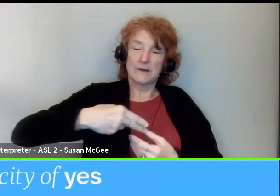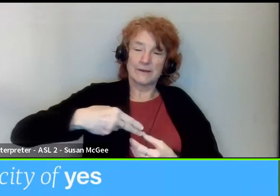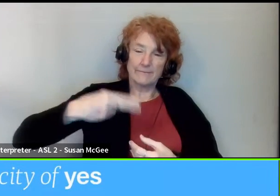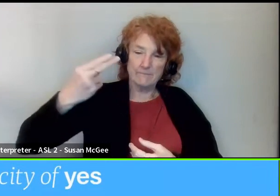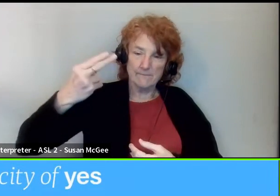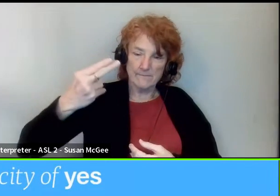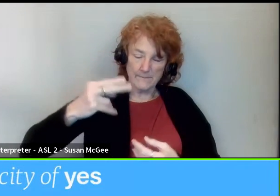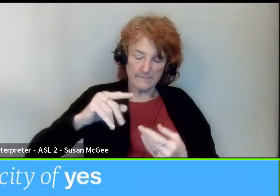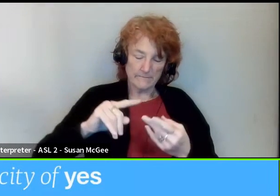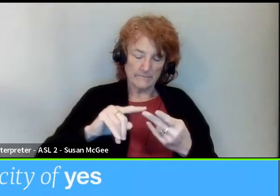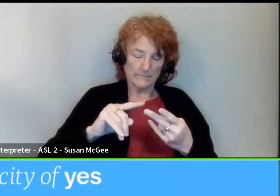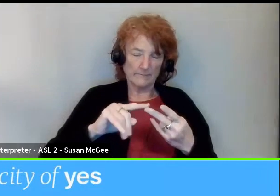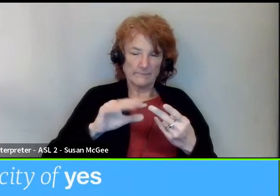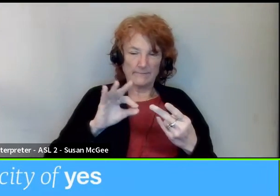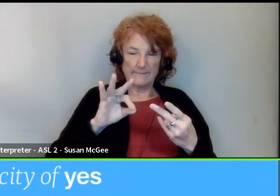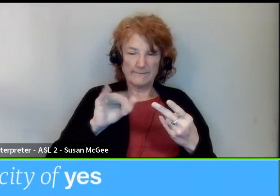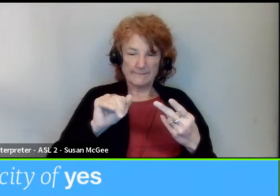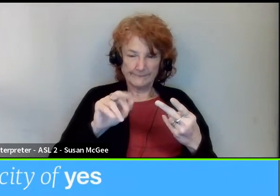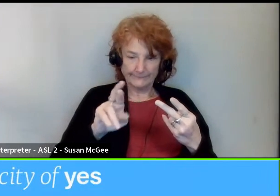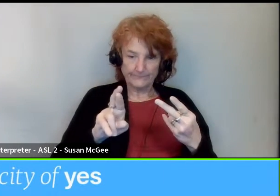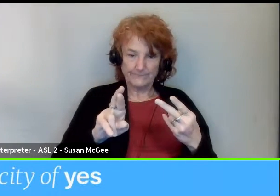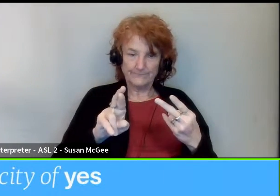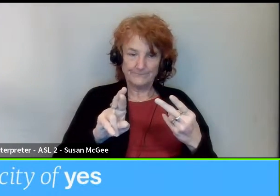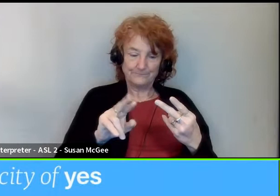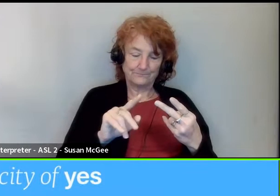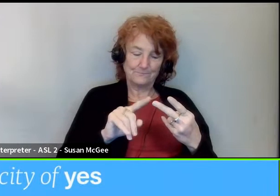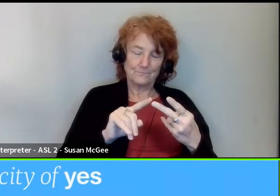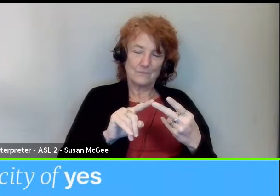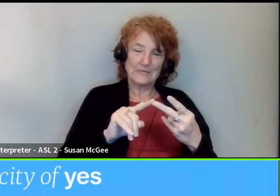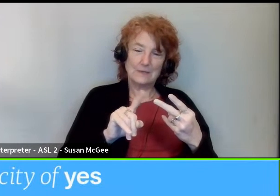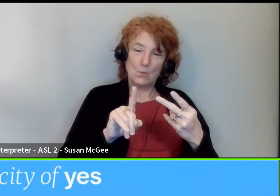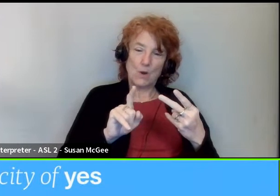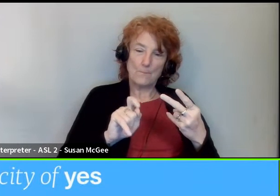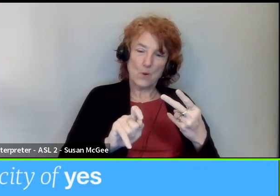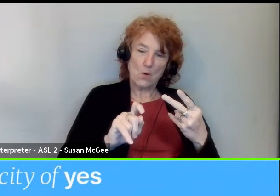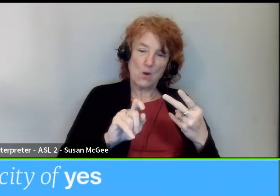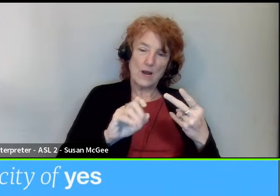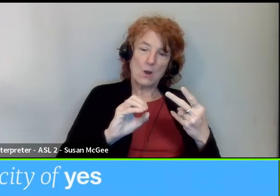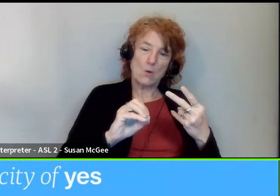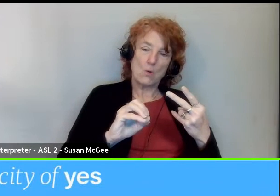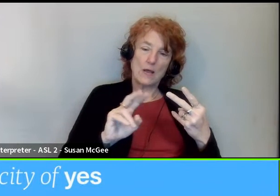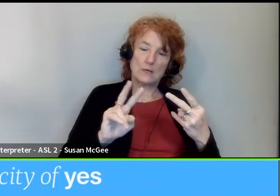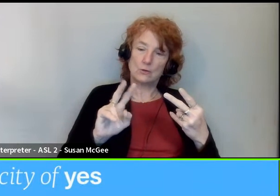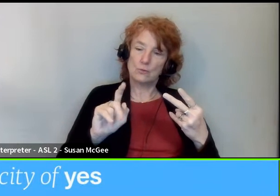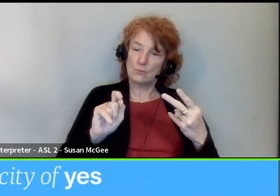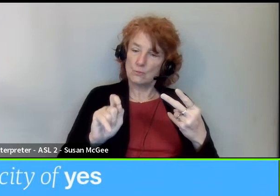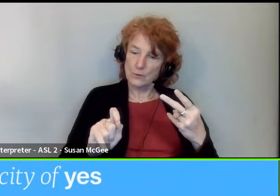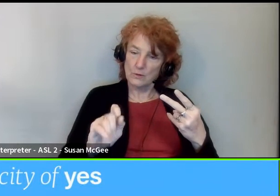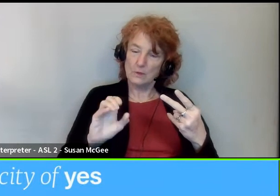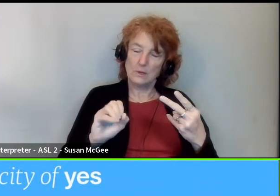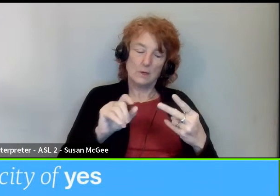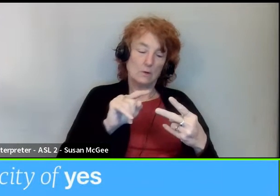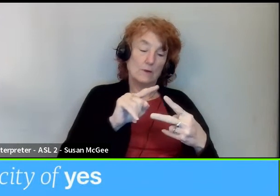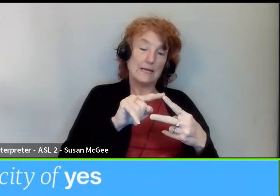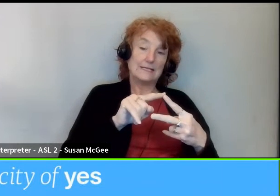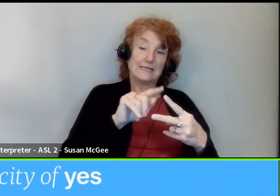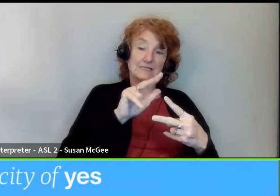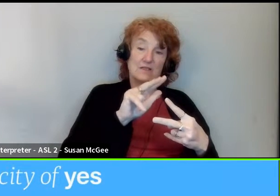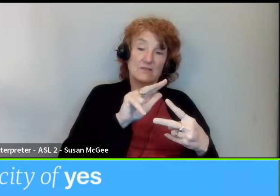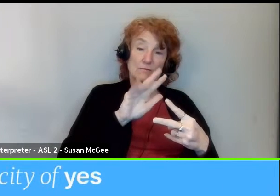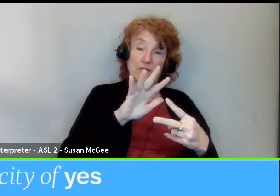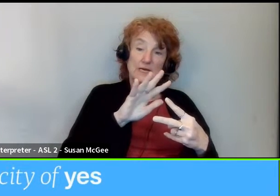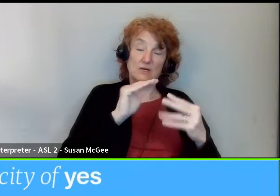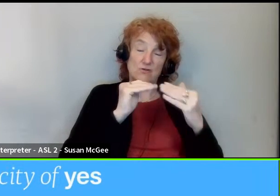there's FAR limits are between 1.0 and 2.0, and height limits are 3 to 5 stories. The above, with anything above the